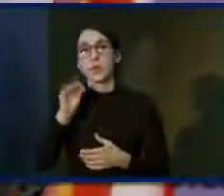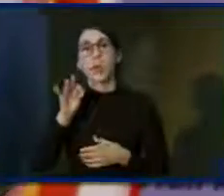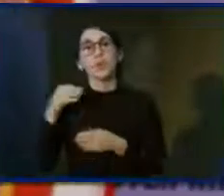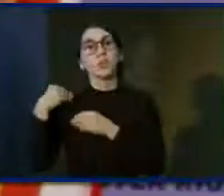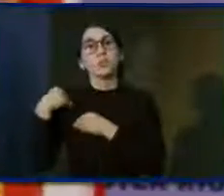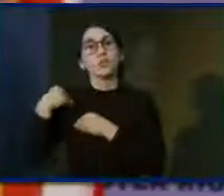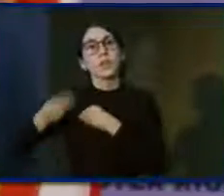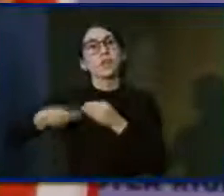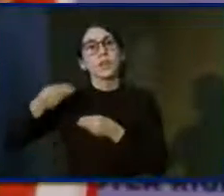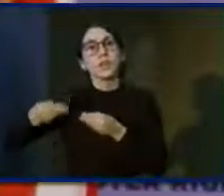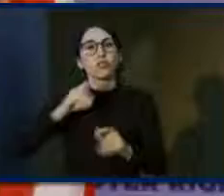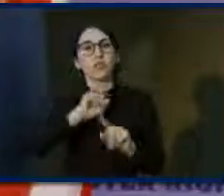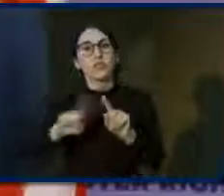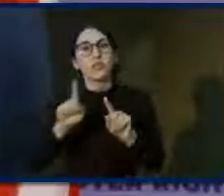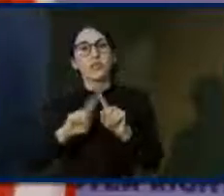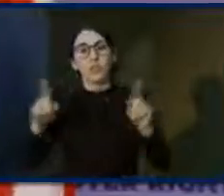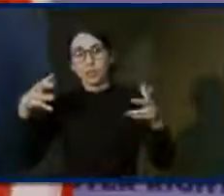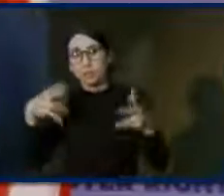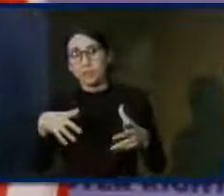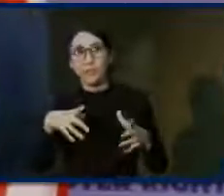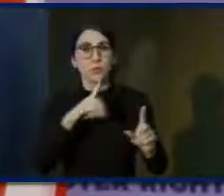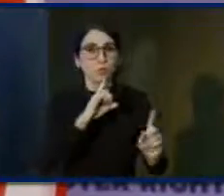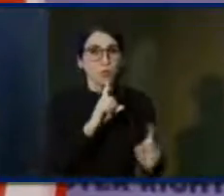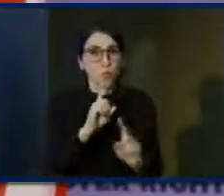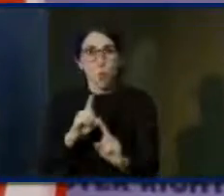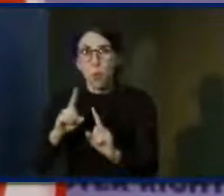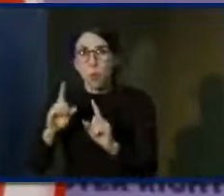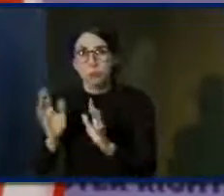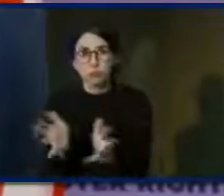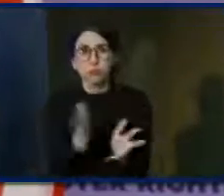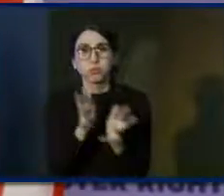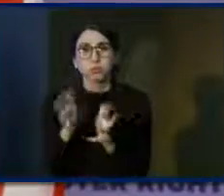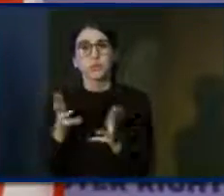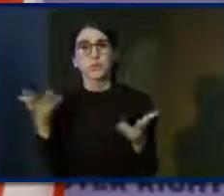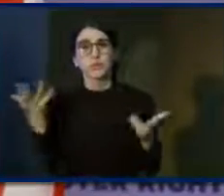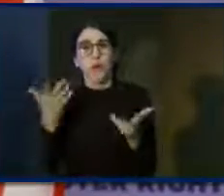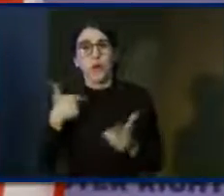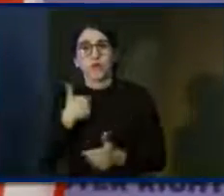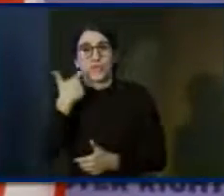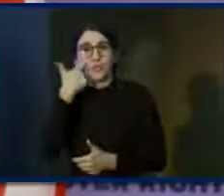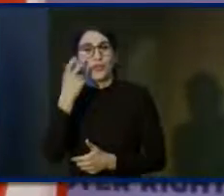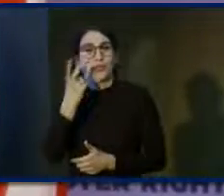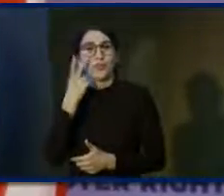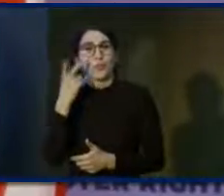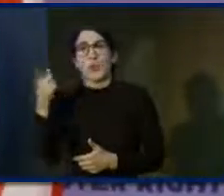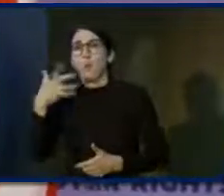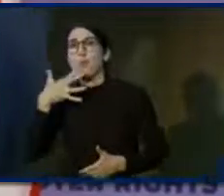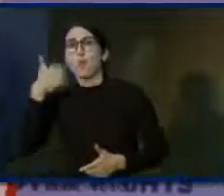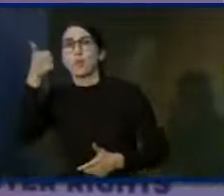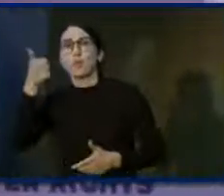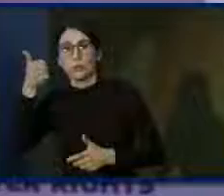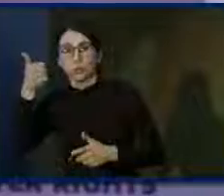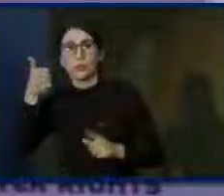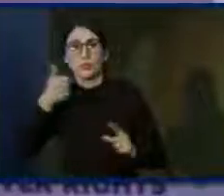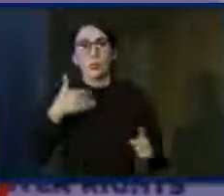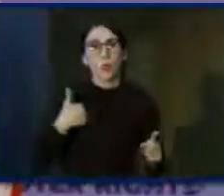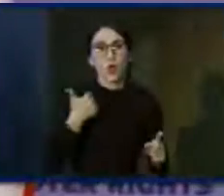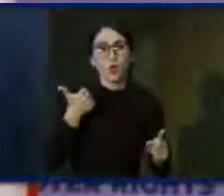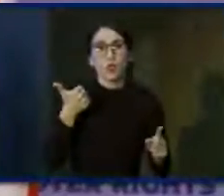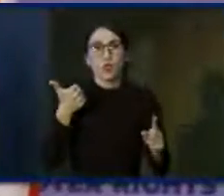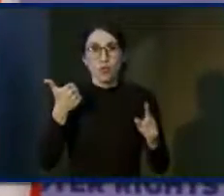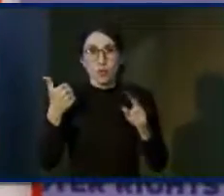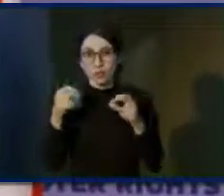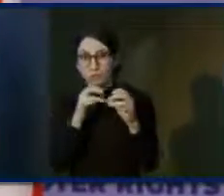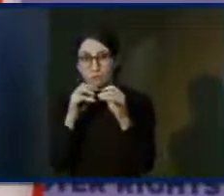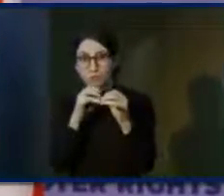having conversations like what we just saw here today. And so thank you for the